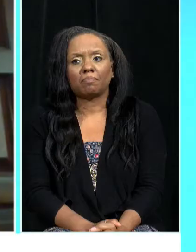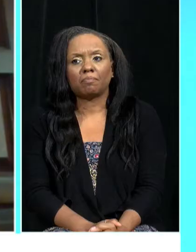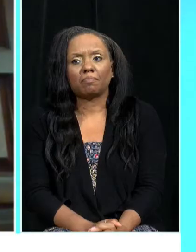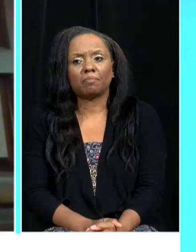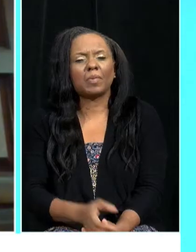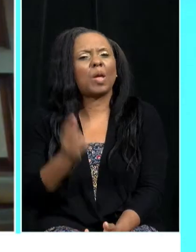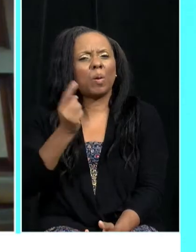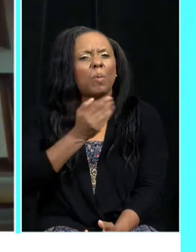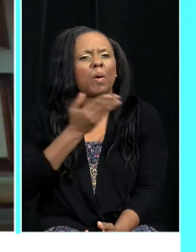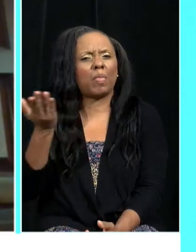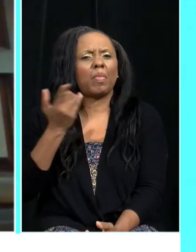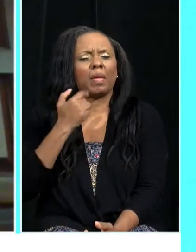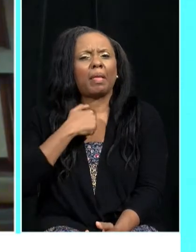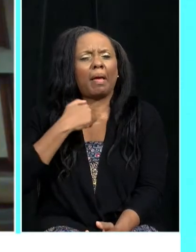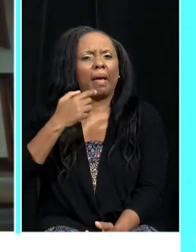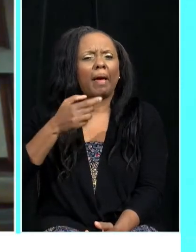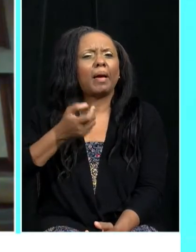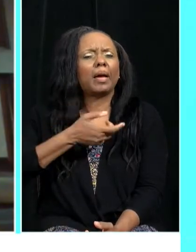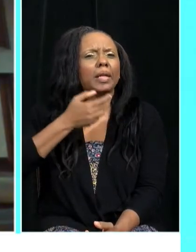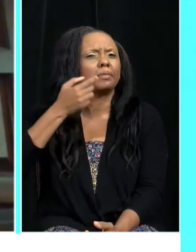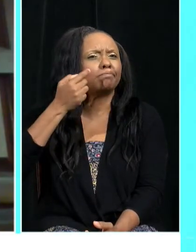than 2 decades, a lot of